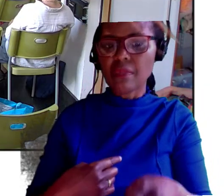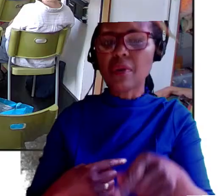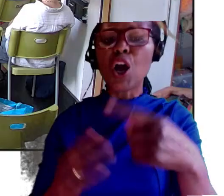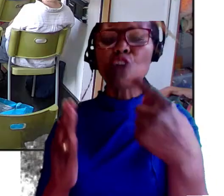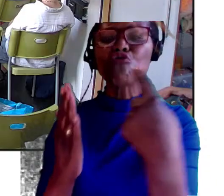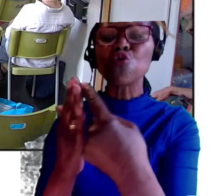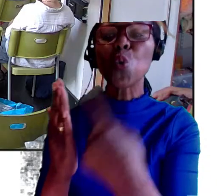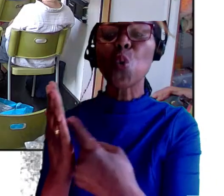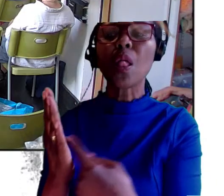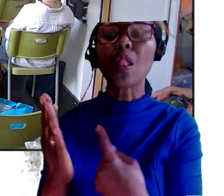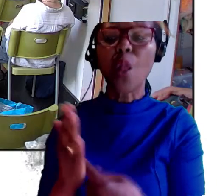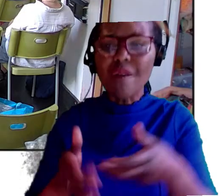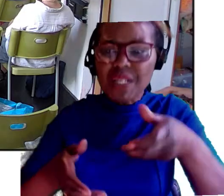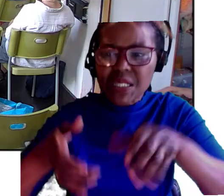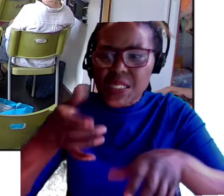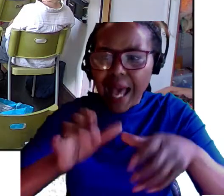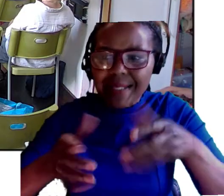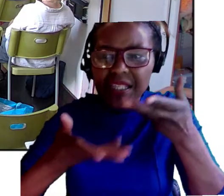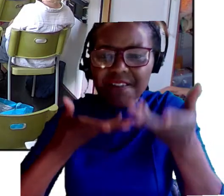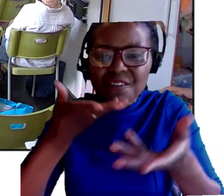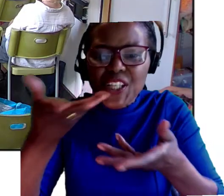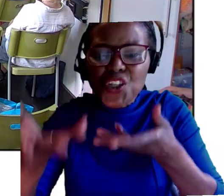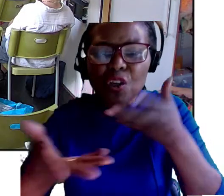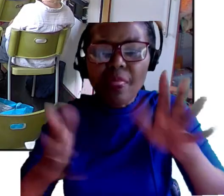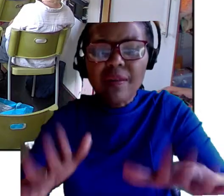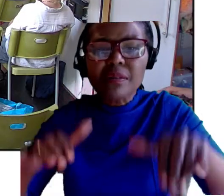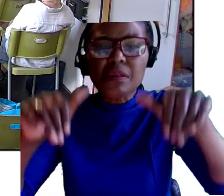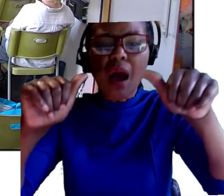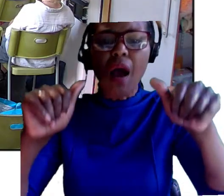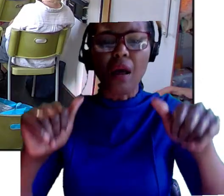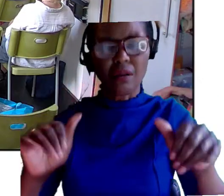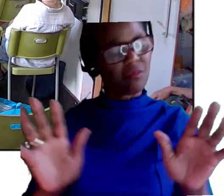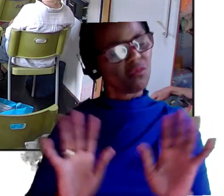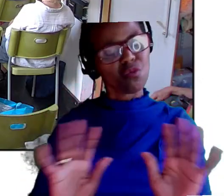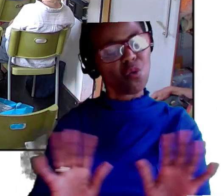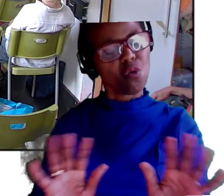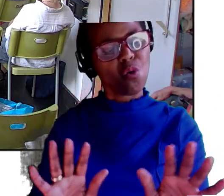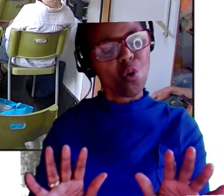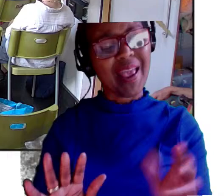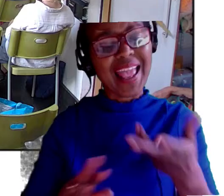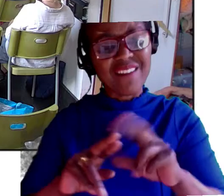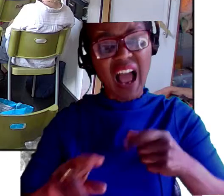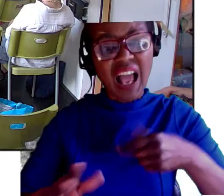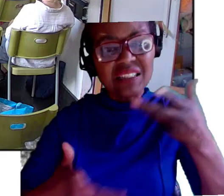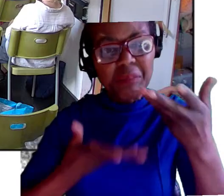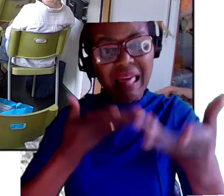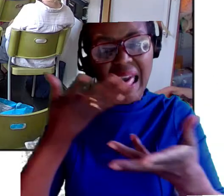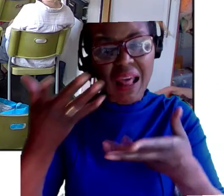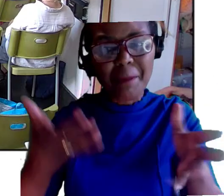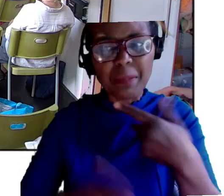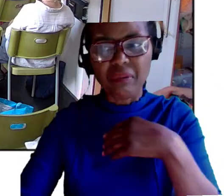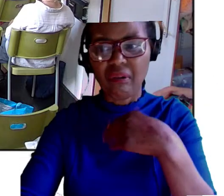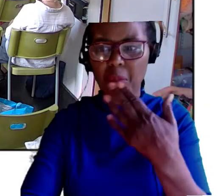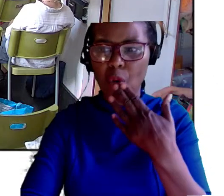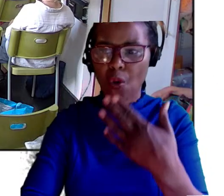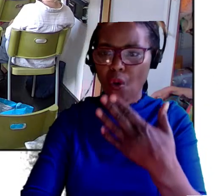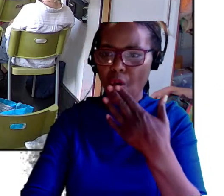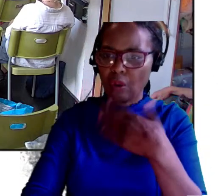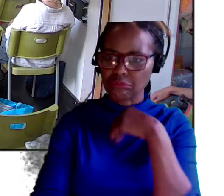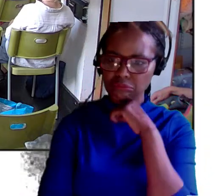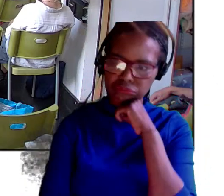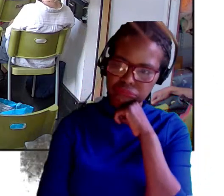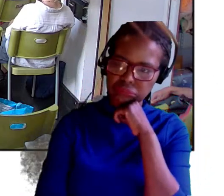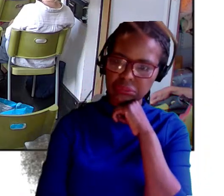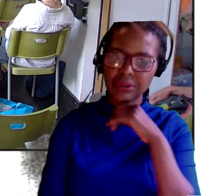start. Like explaining that about Gandalf right from the beginning is probably going to bore me even more than it already